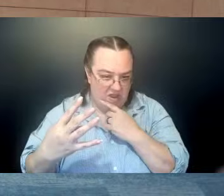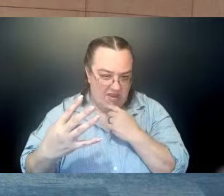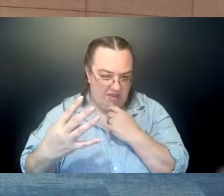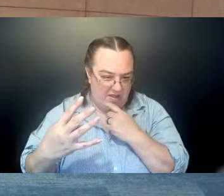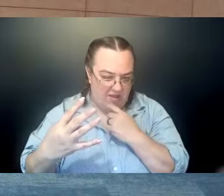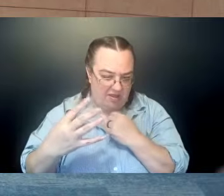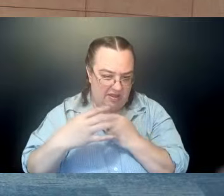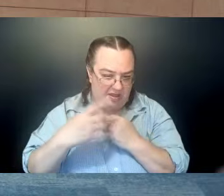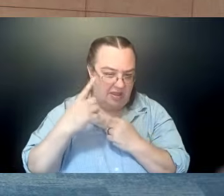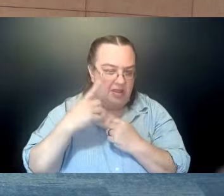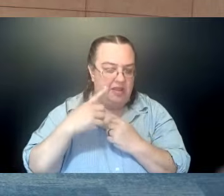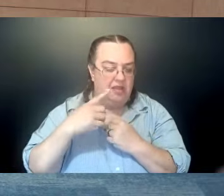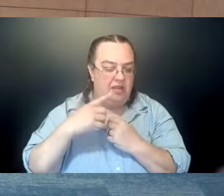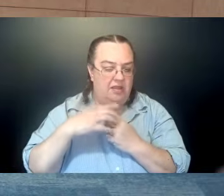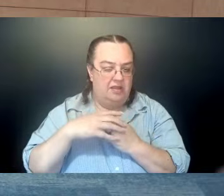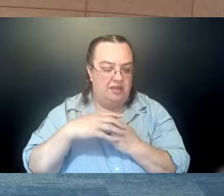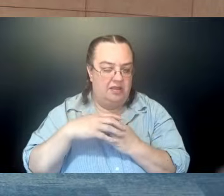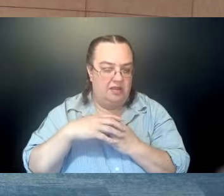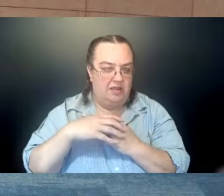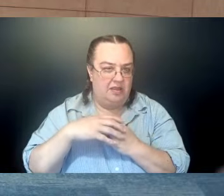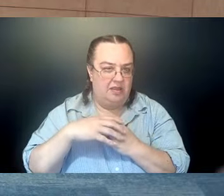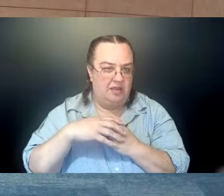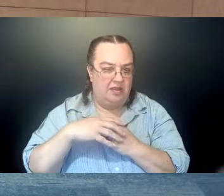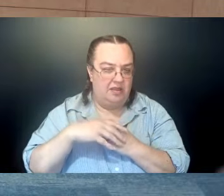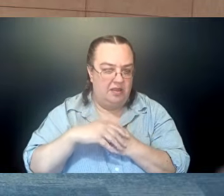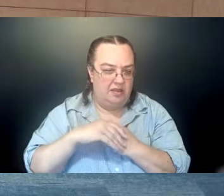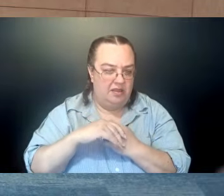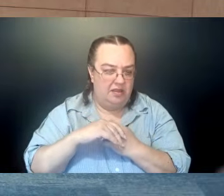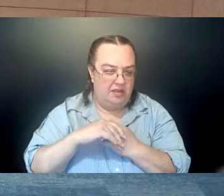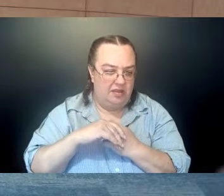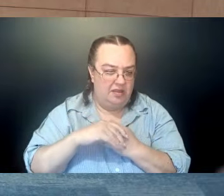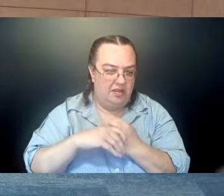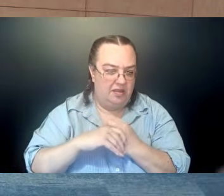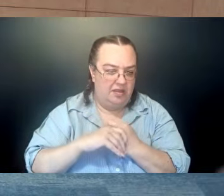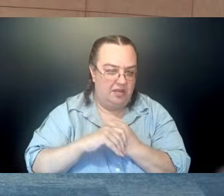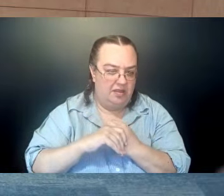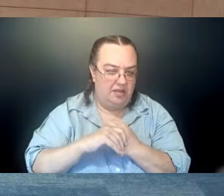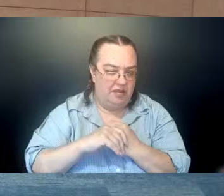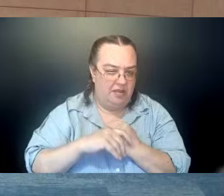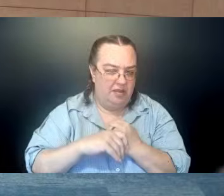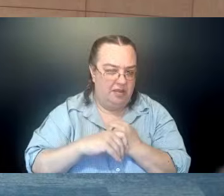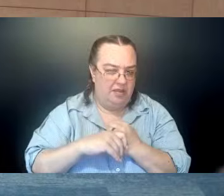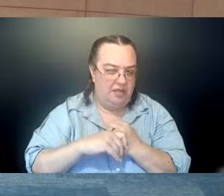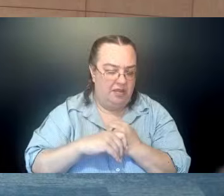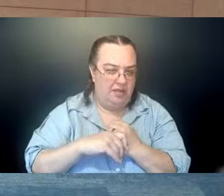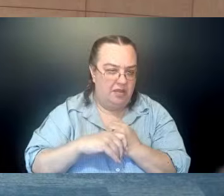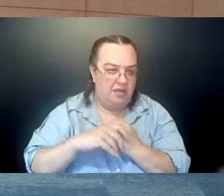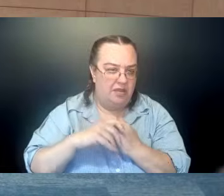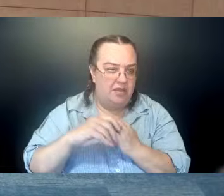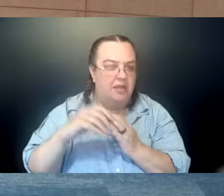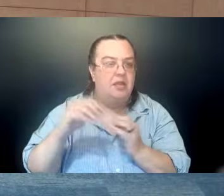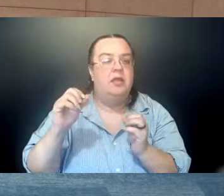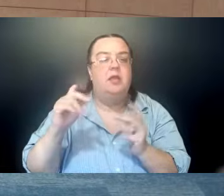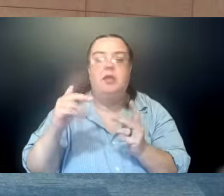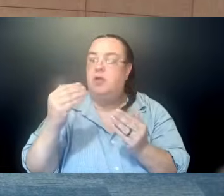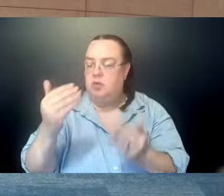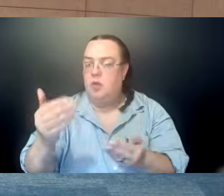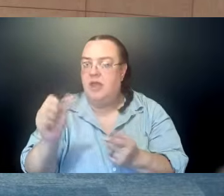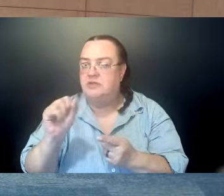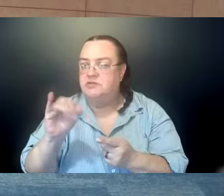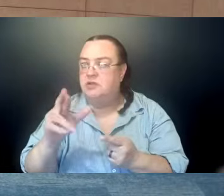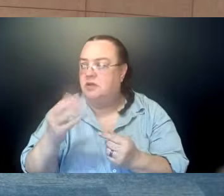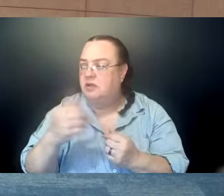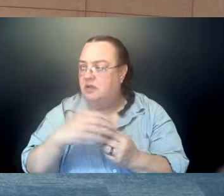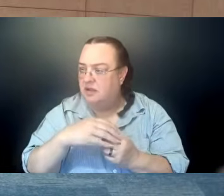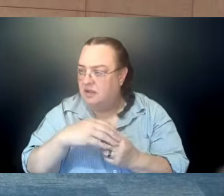I think you got me because we. Go ahead, sir.